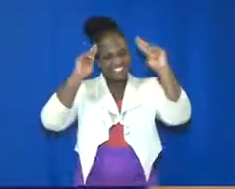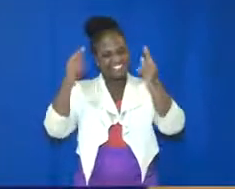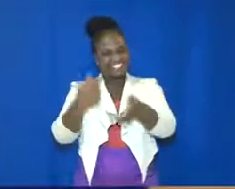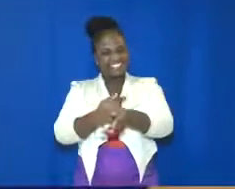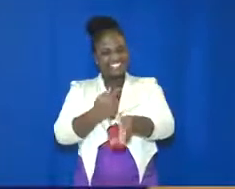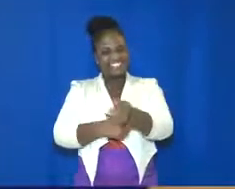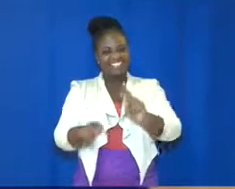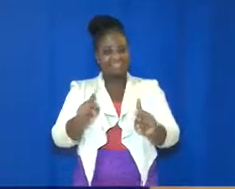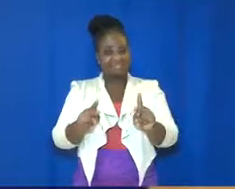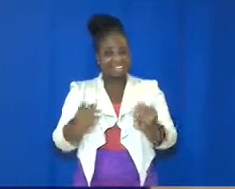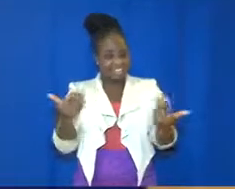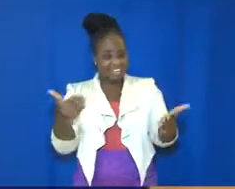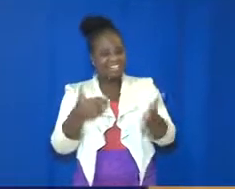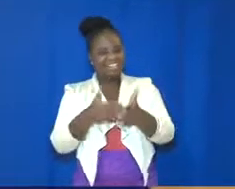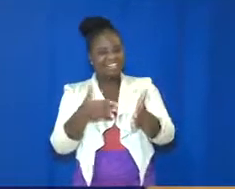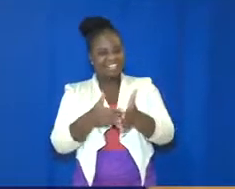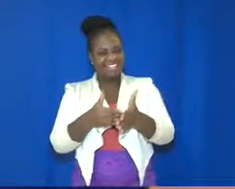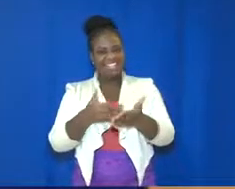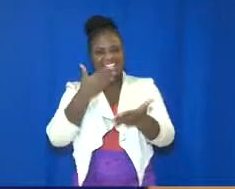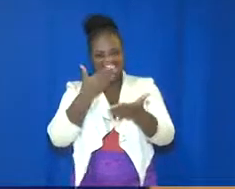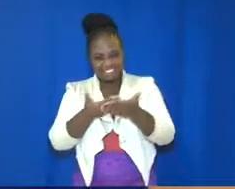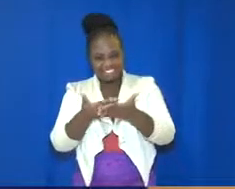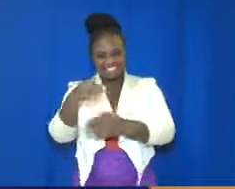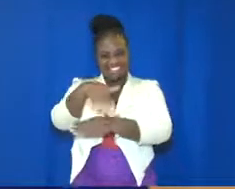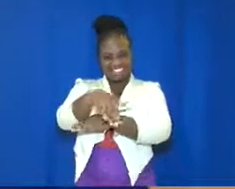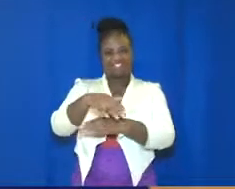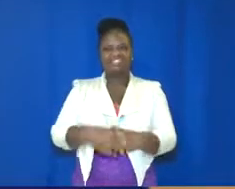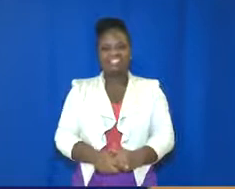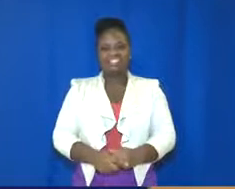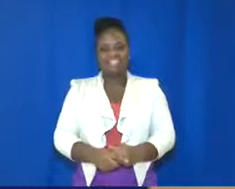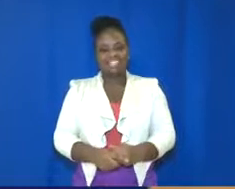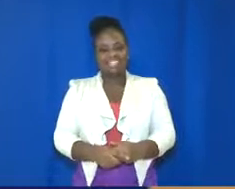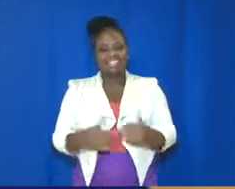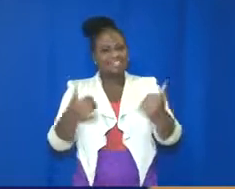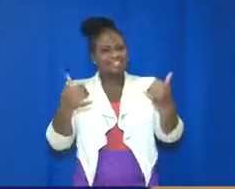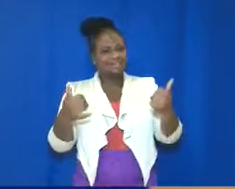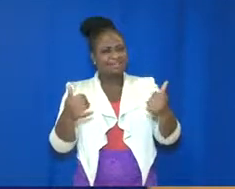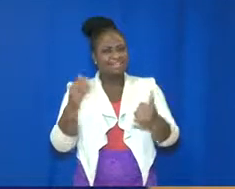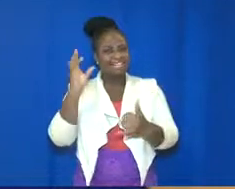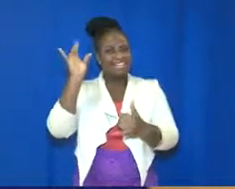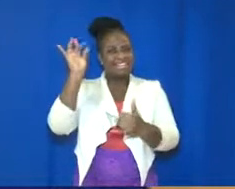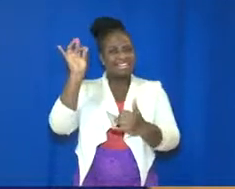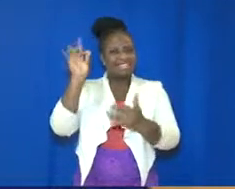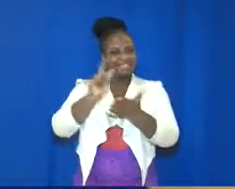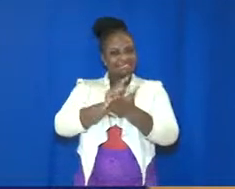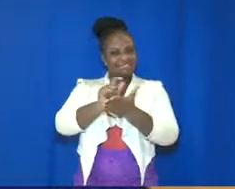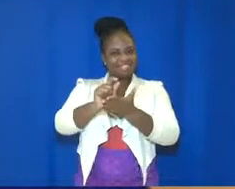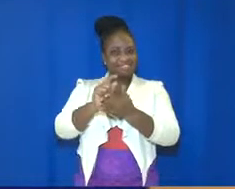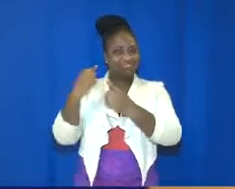Fellow Ghanaians, once again, good evening. It has been